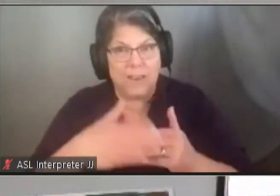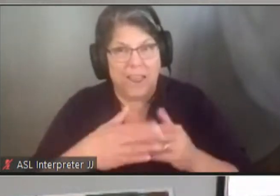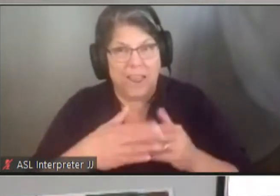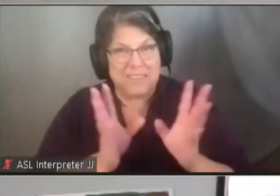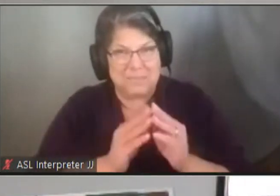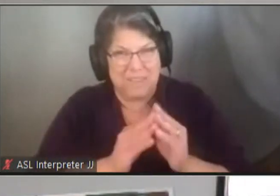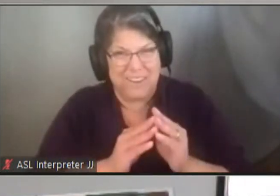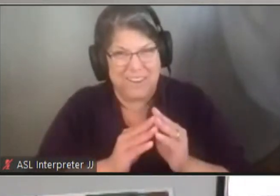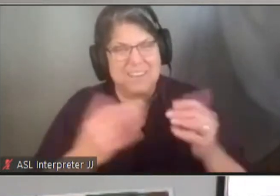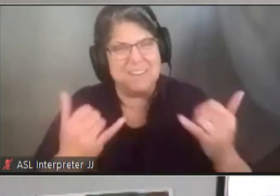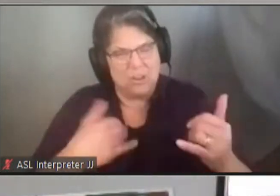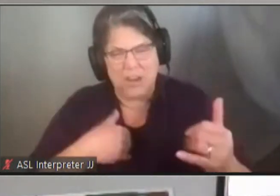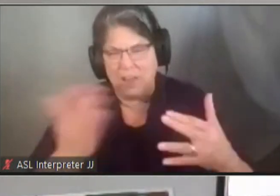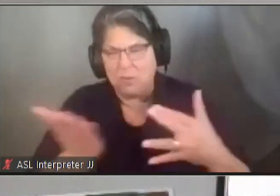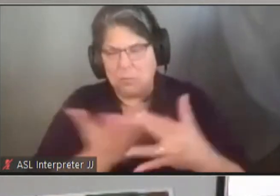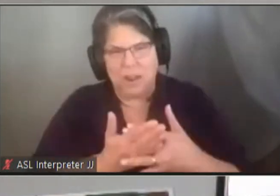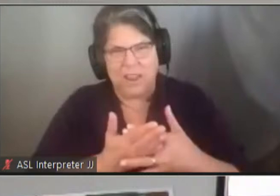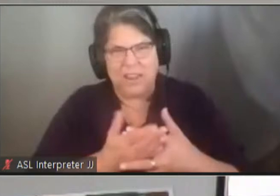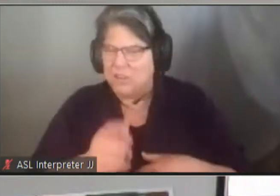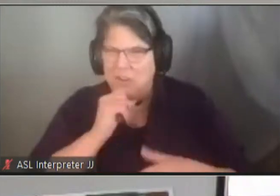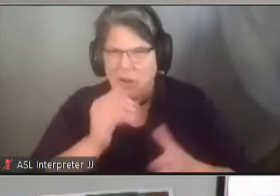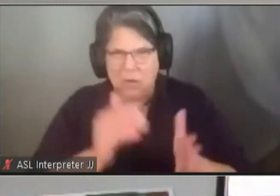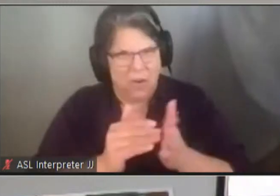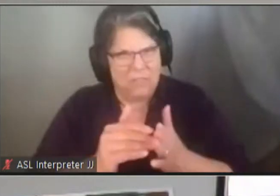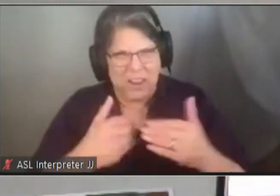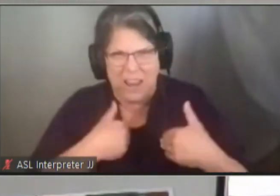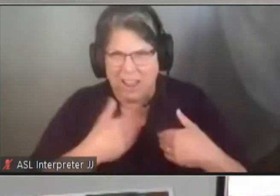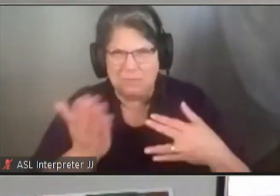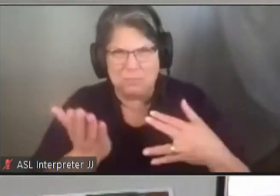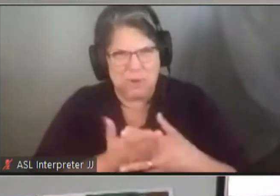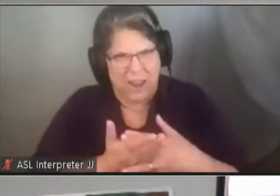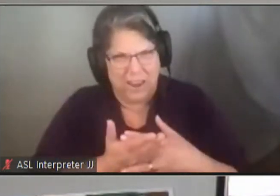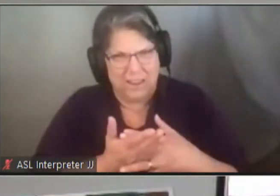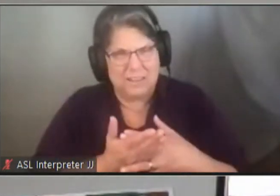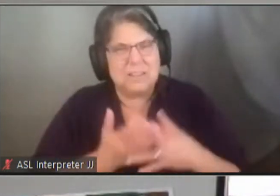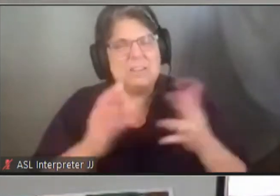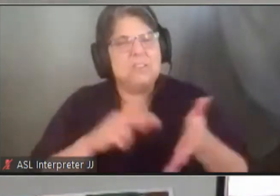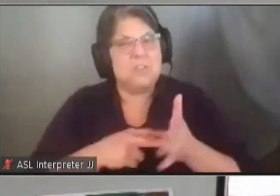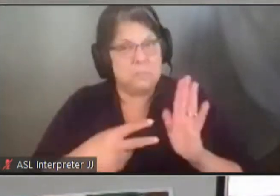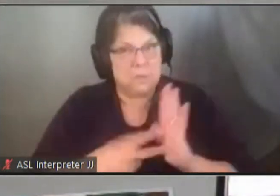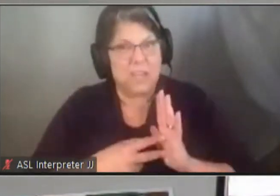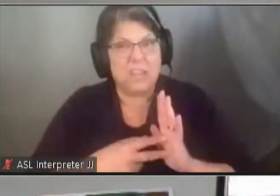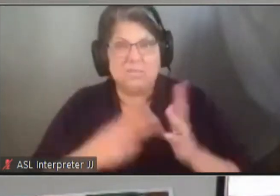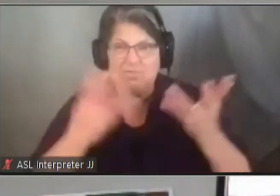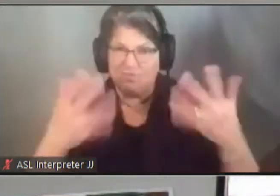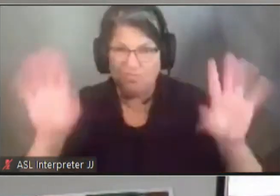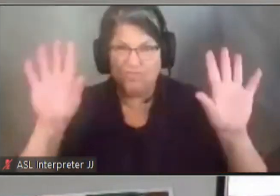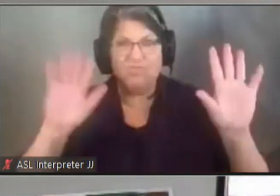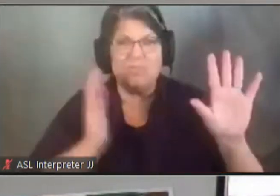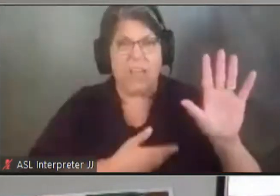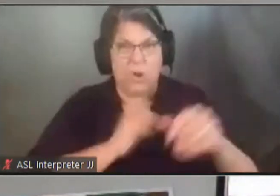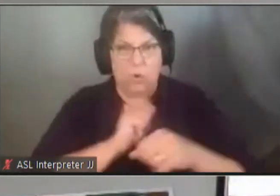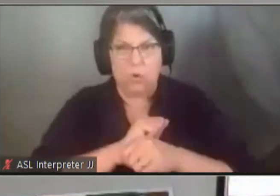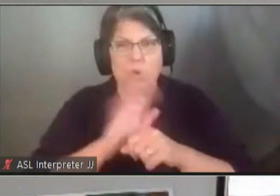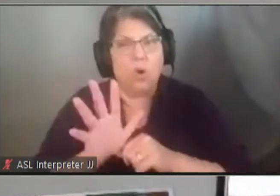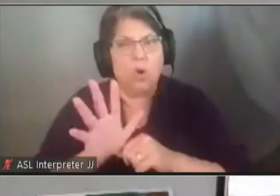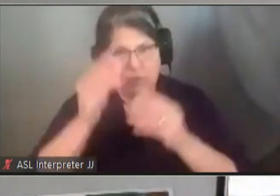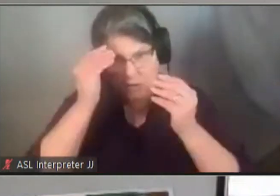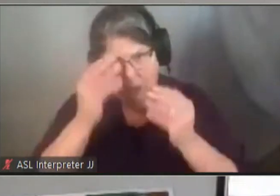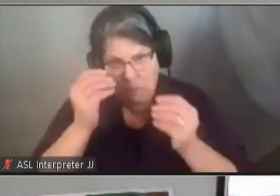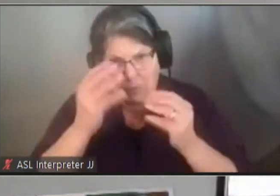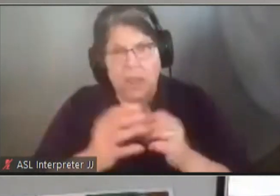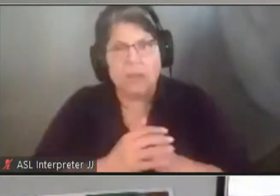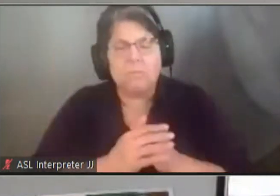a break. Breaks are rare for you, we know that. So that does sum up today's COVID-19 update. Thank you so